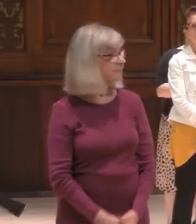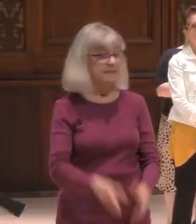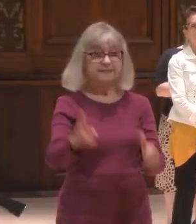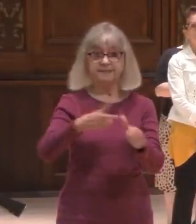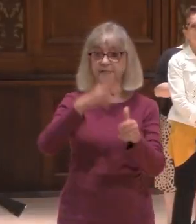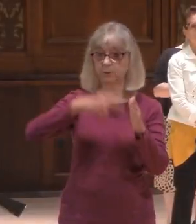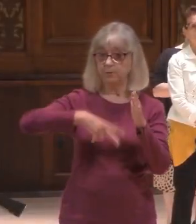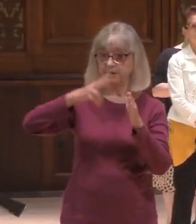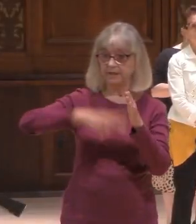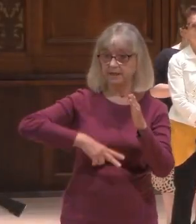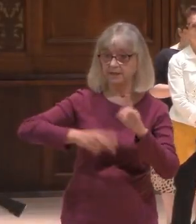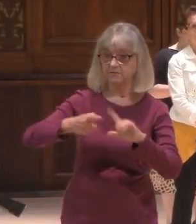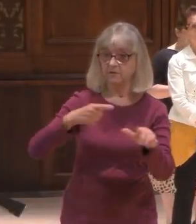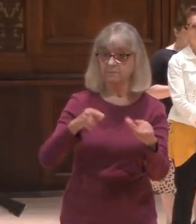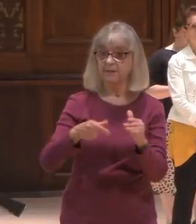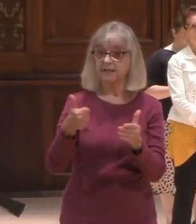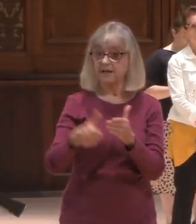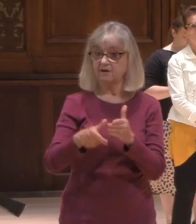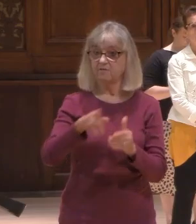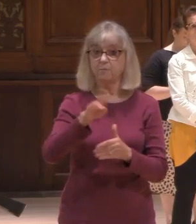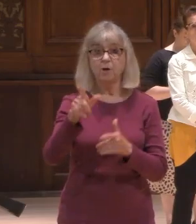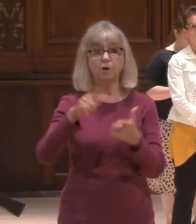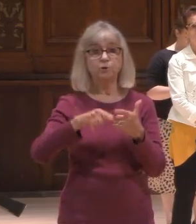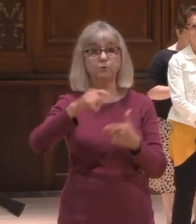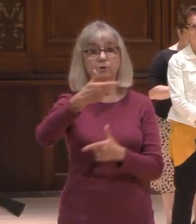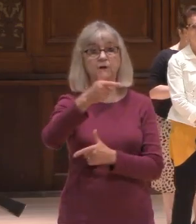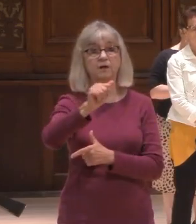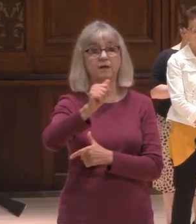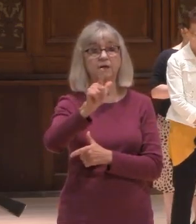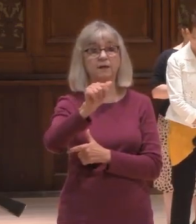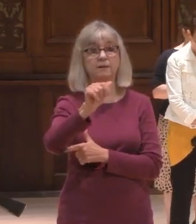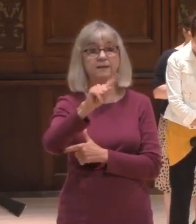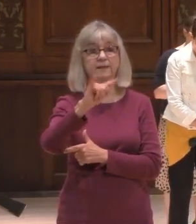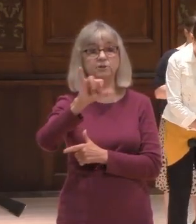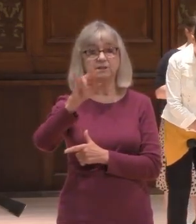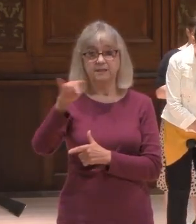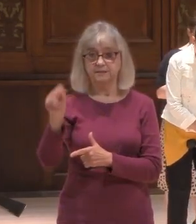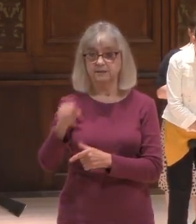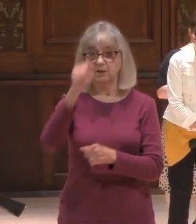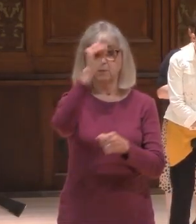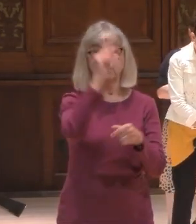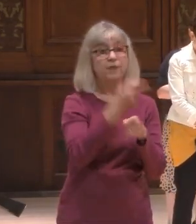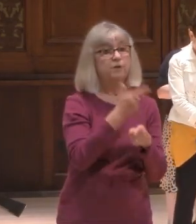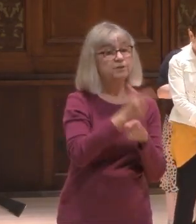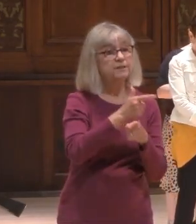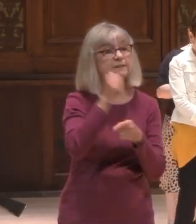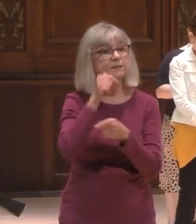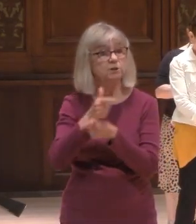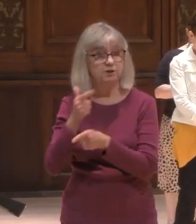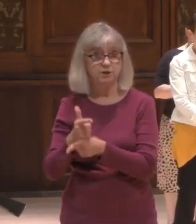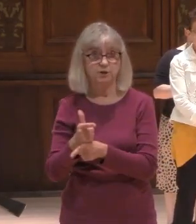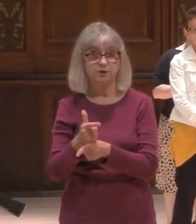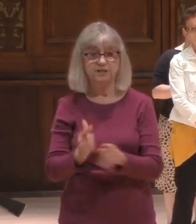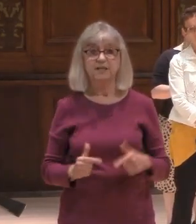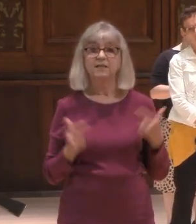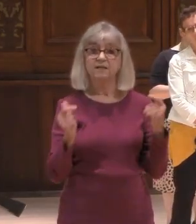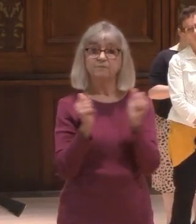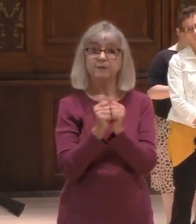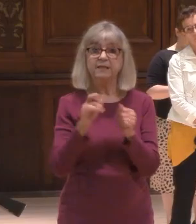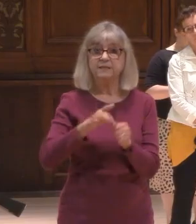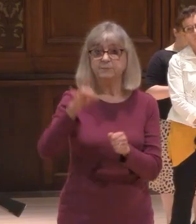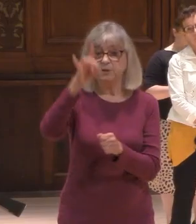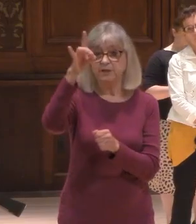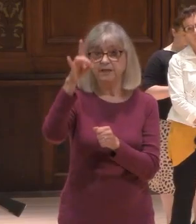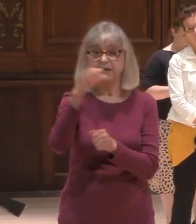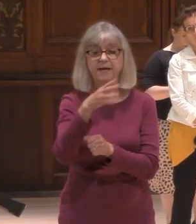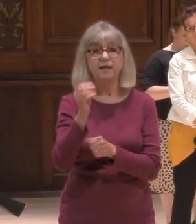Second reading is from the letter of Paul to the Galatians. Brothers and sisters, live by the Spirit, and